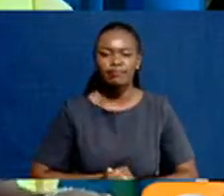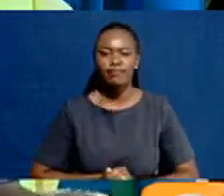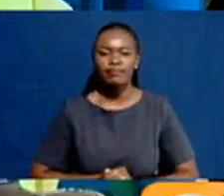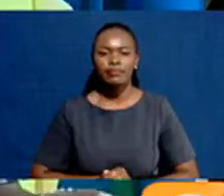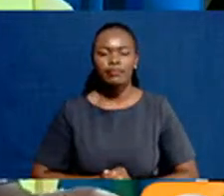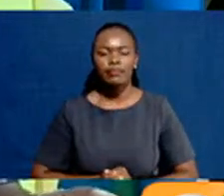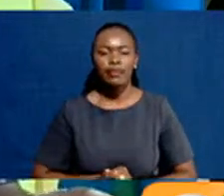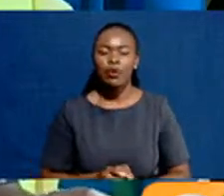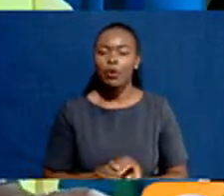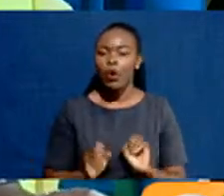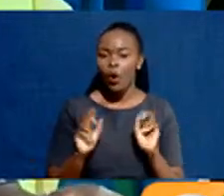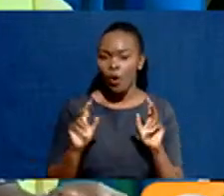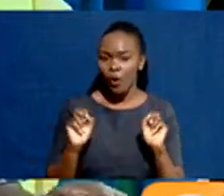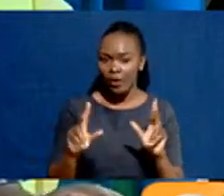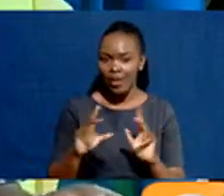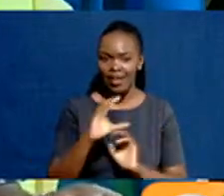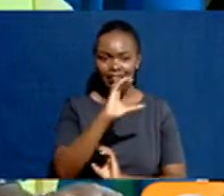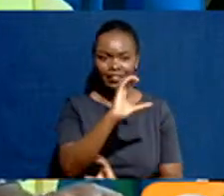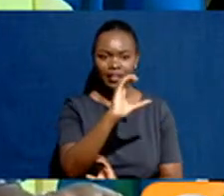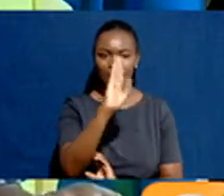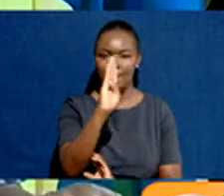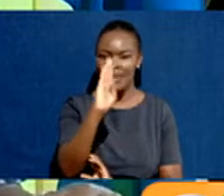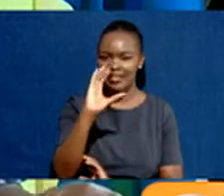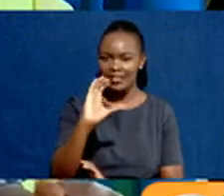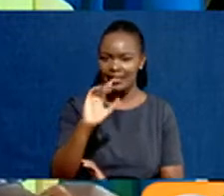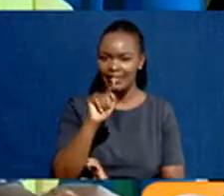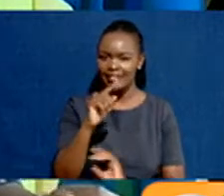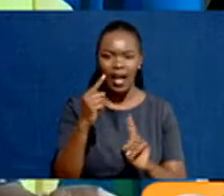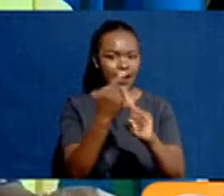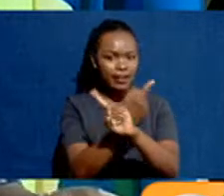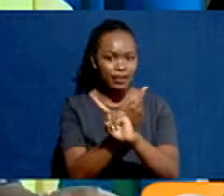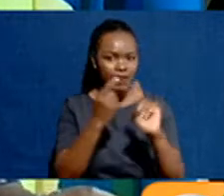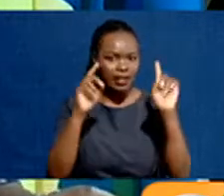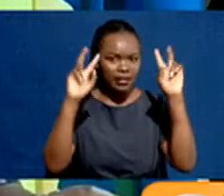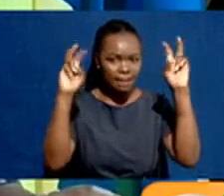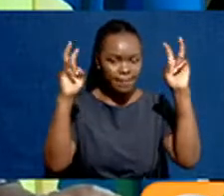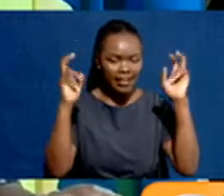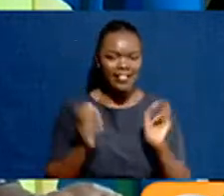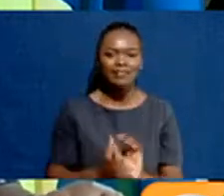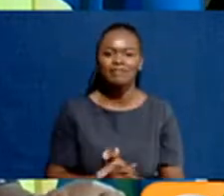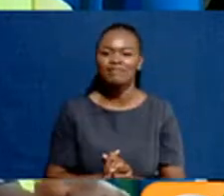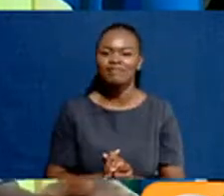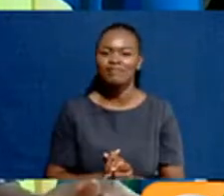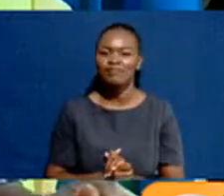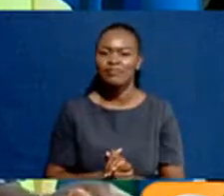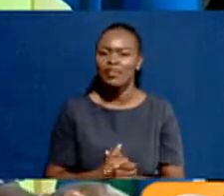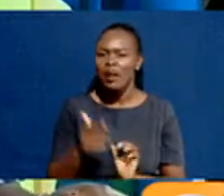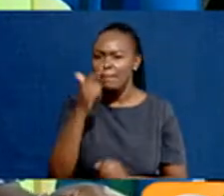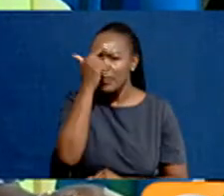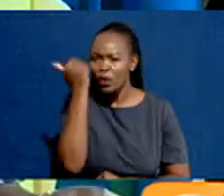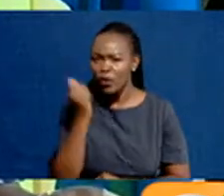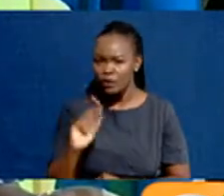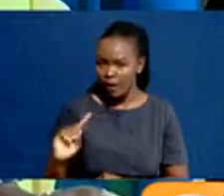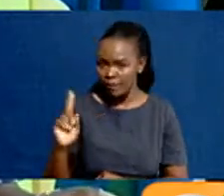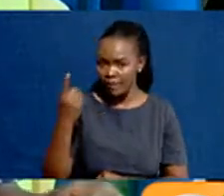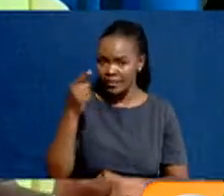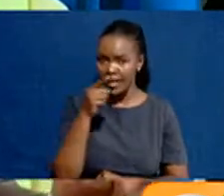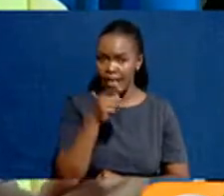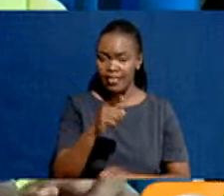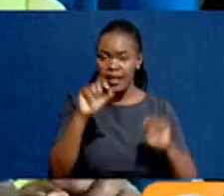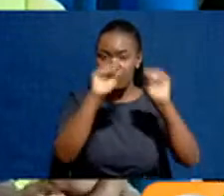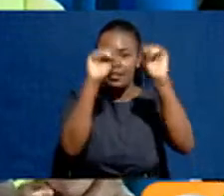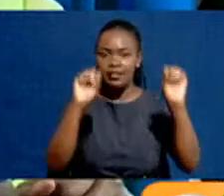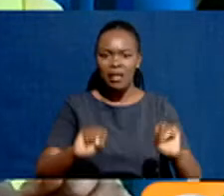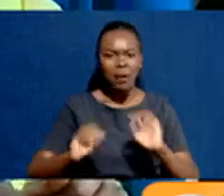the CBC is a difficult matter because it was rushed without proper